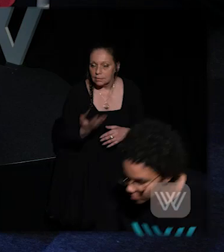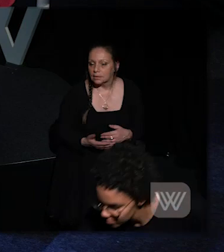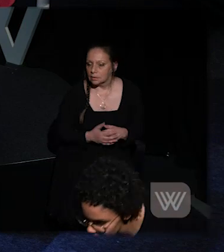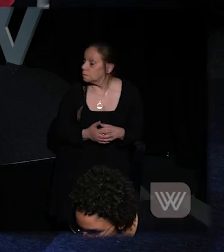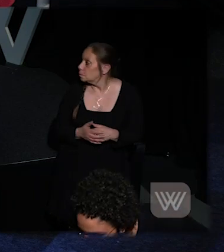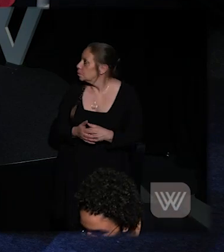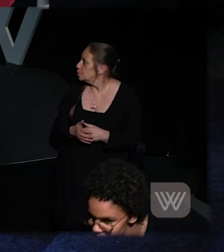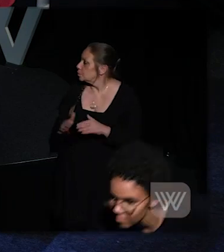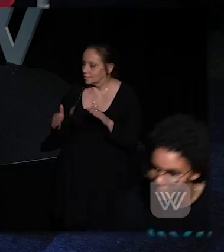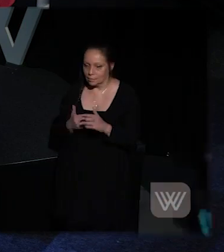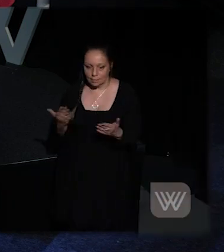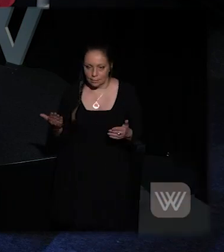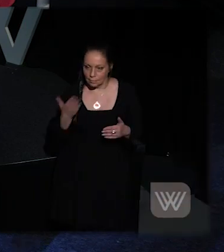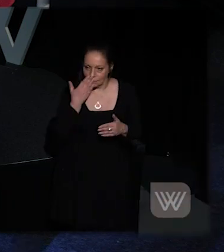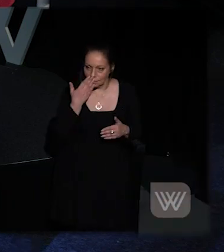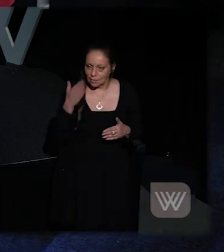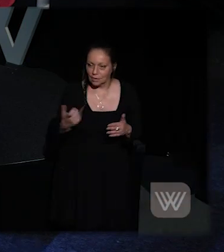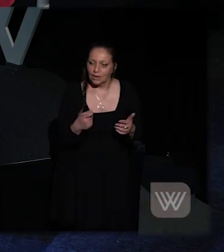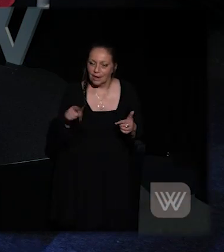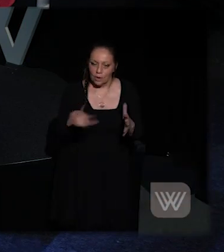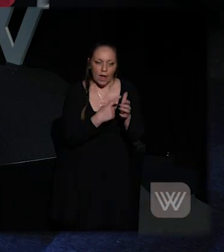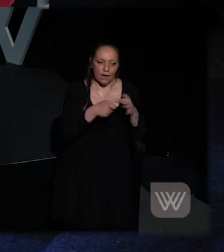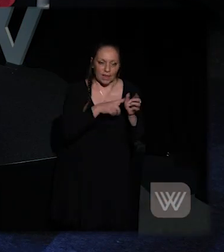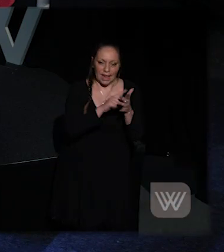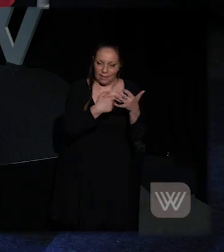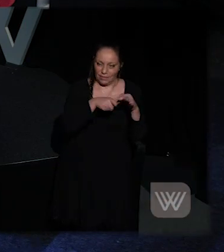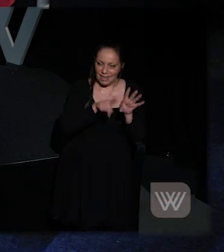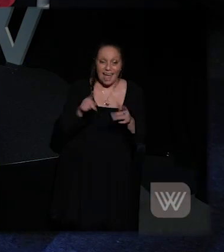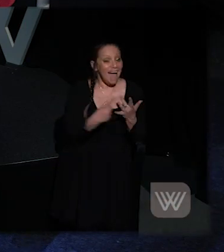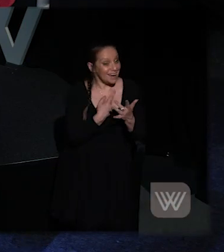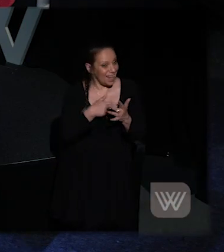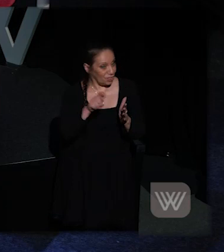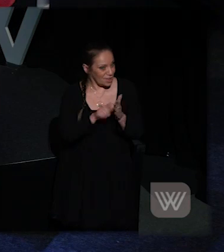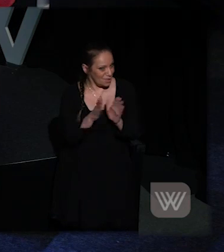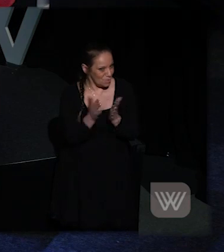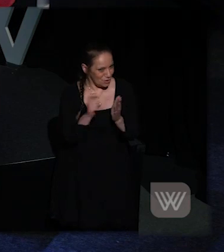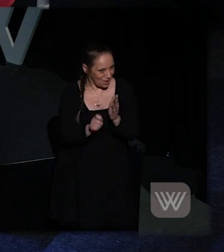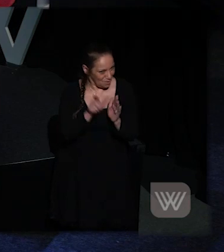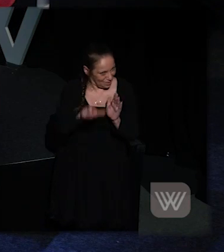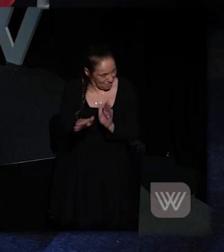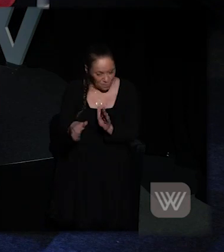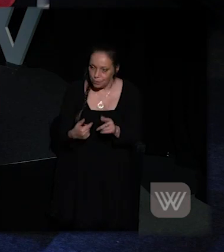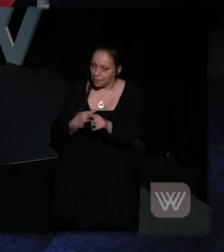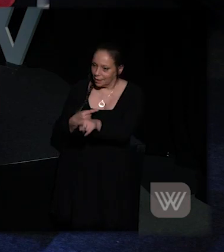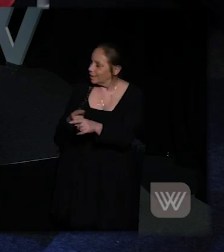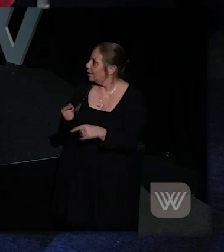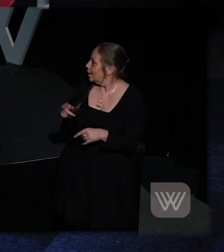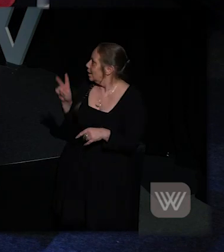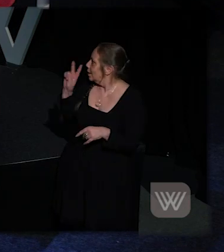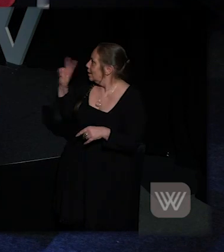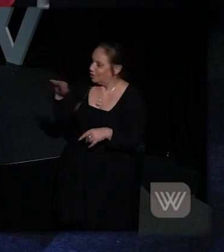We are going to duck straight to the front row, and we've got Carly Finlay. Hi, Carly. Another author in the house. You're really